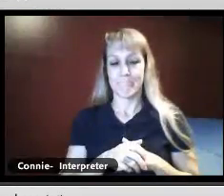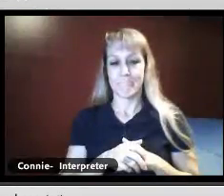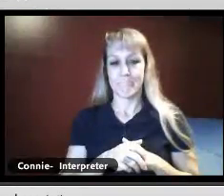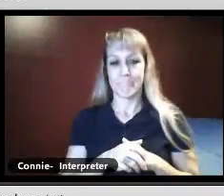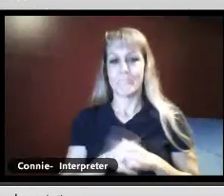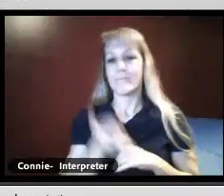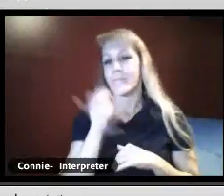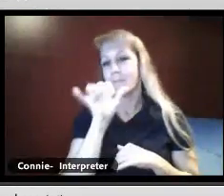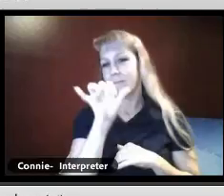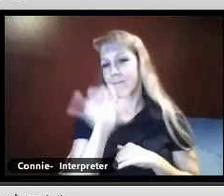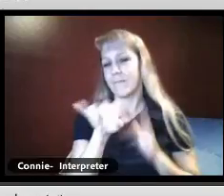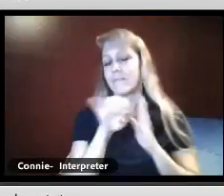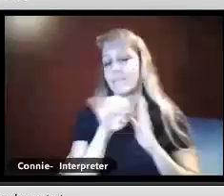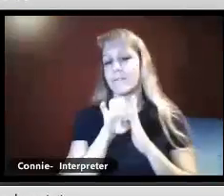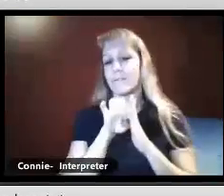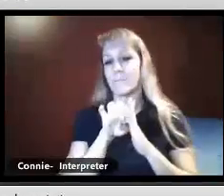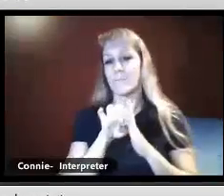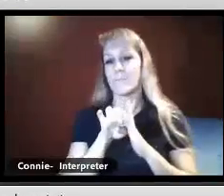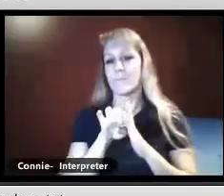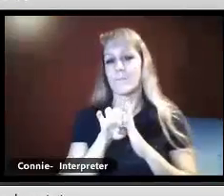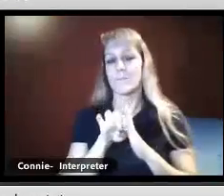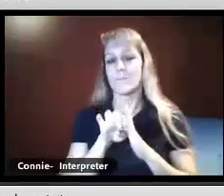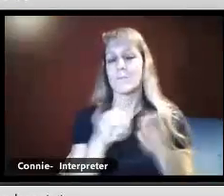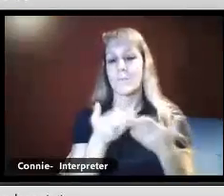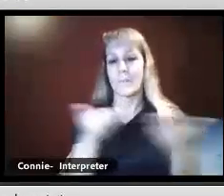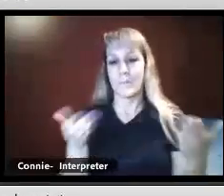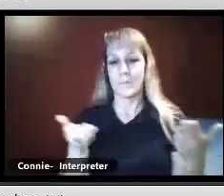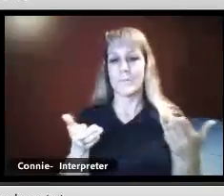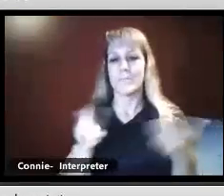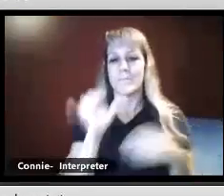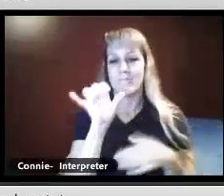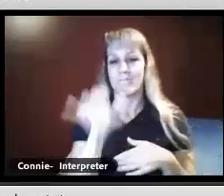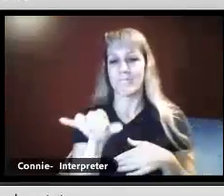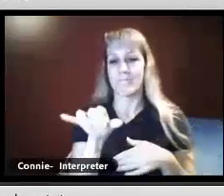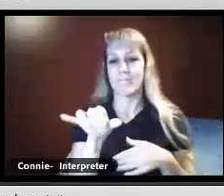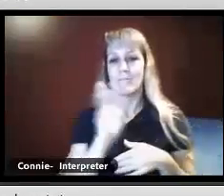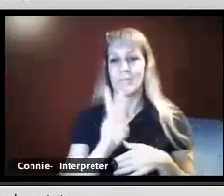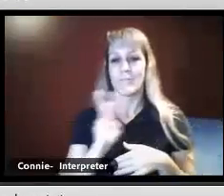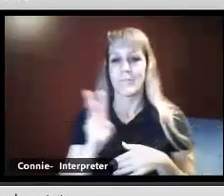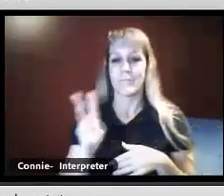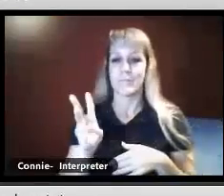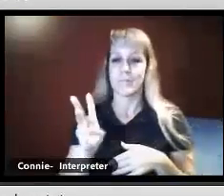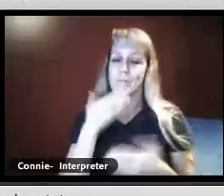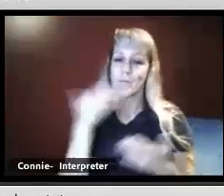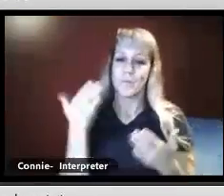This is an example of one of the things at which this site really excels.